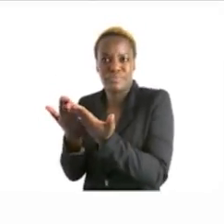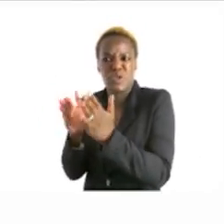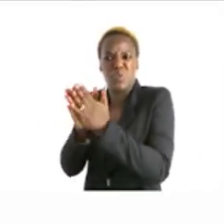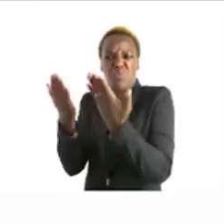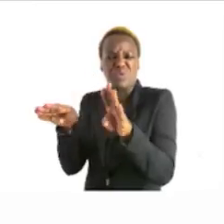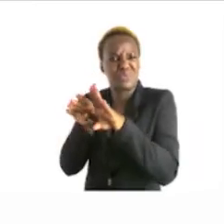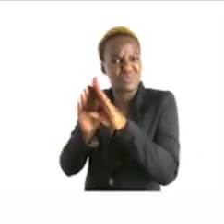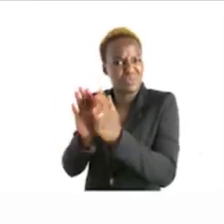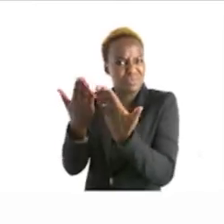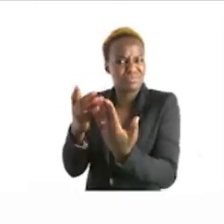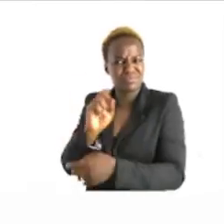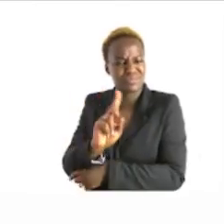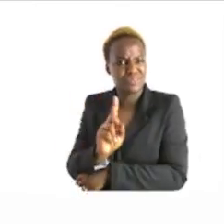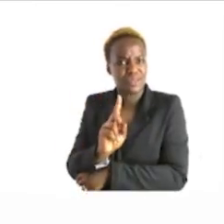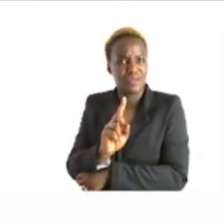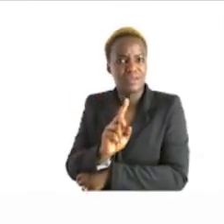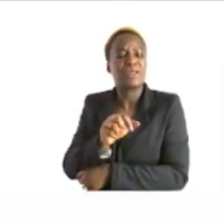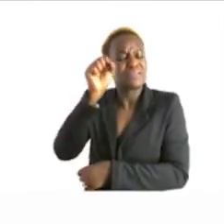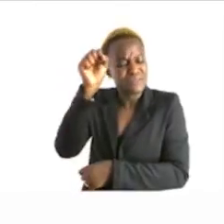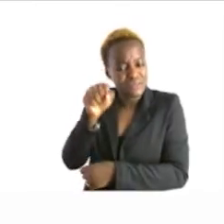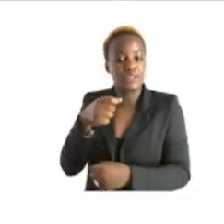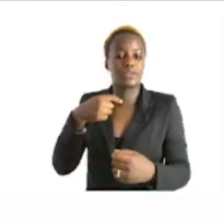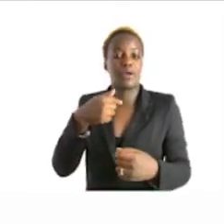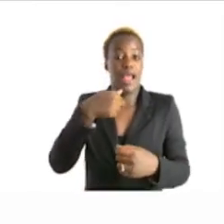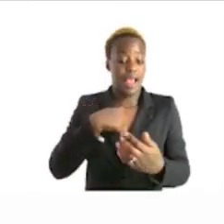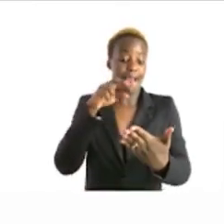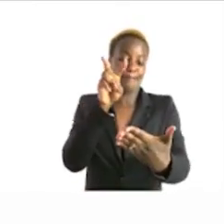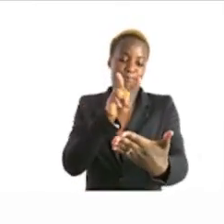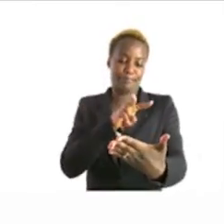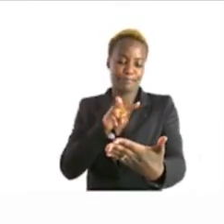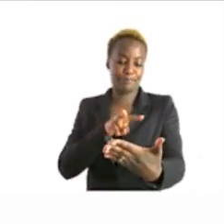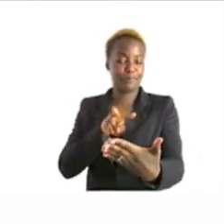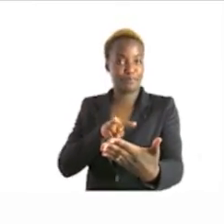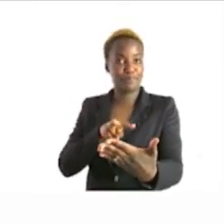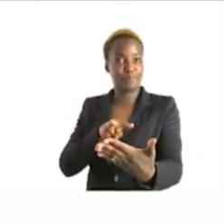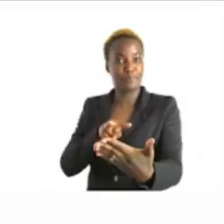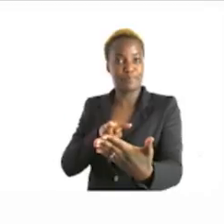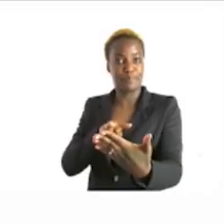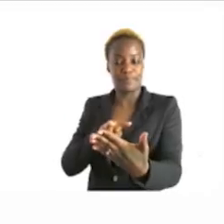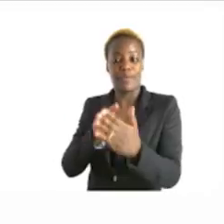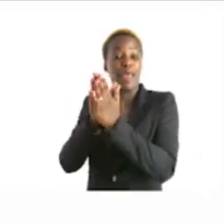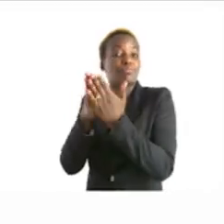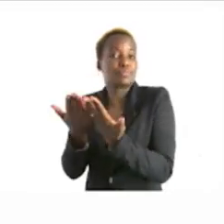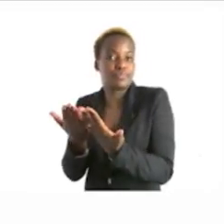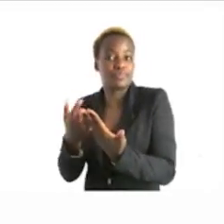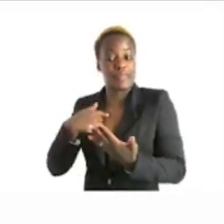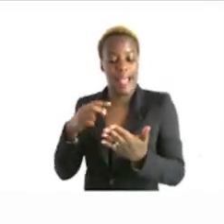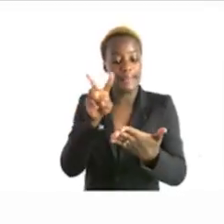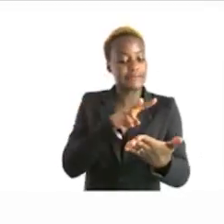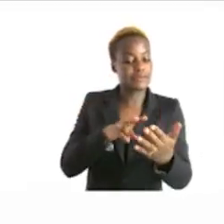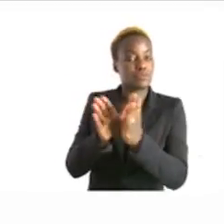yes you read it you read a book so i read a book